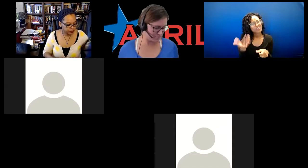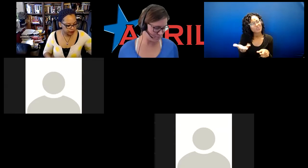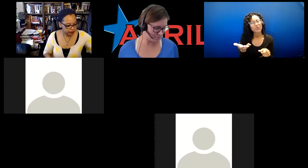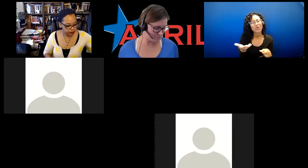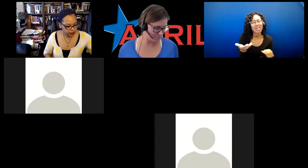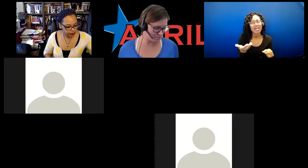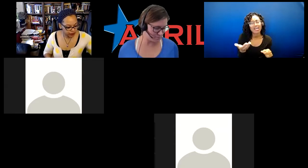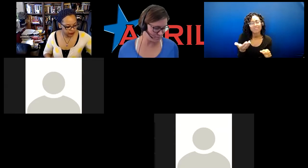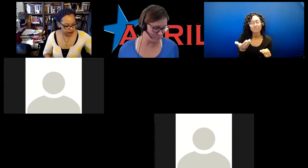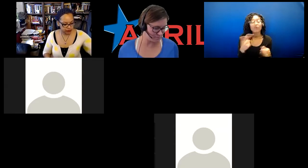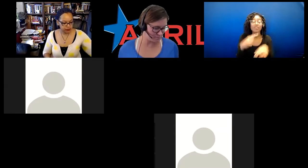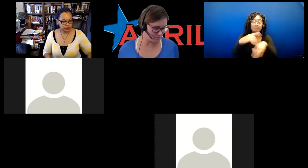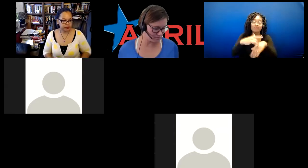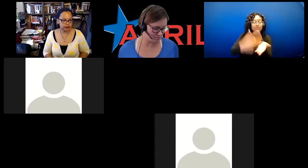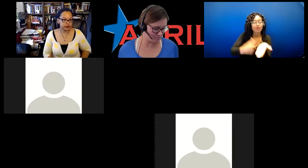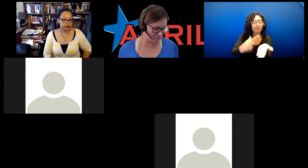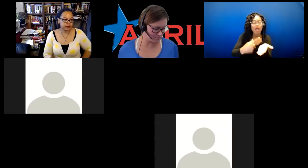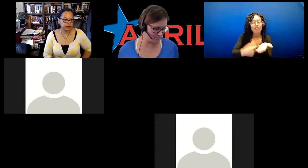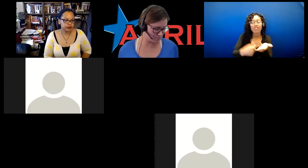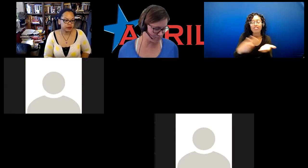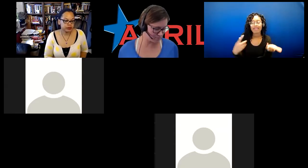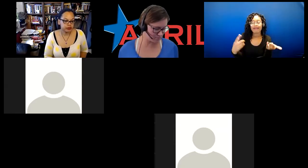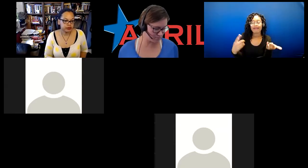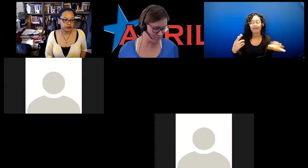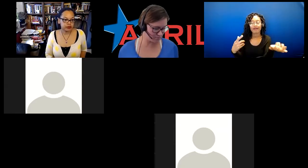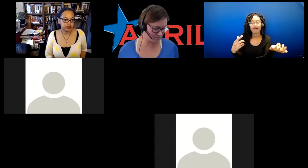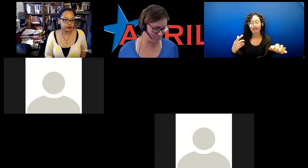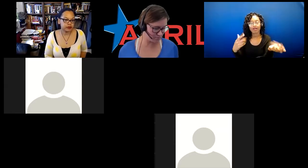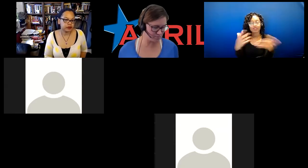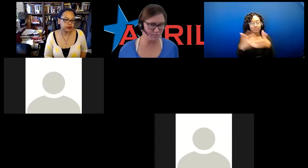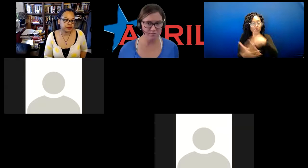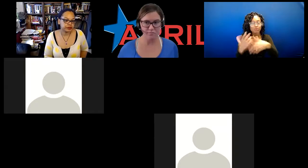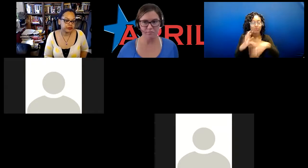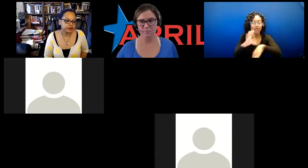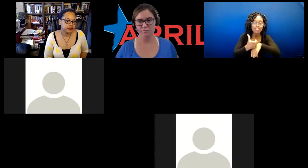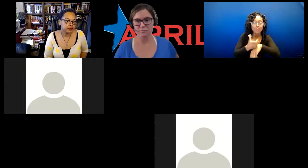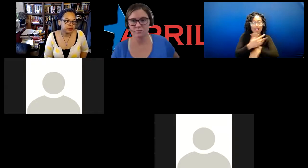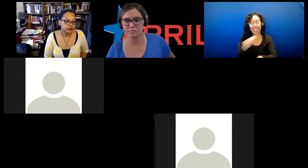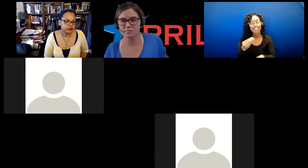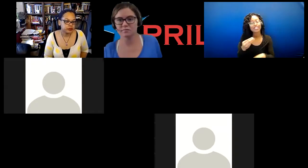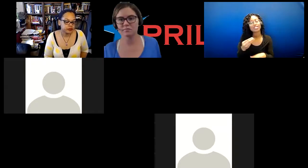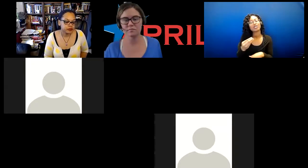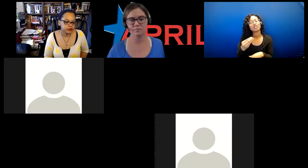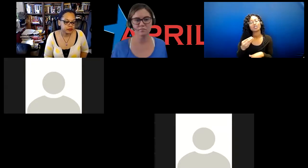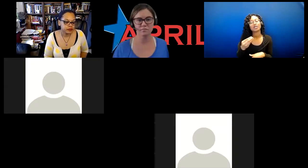we talked about the social constructs and you know, just kind of about, and you talked about